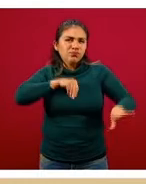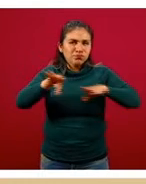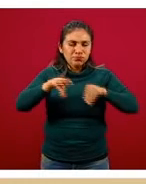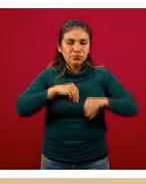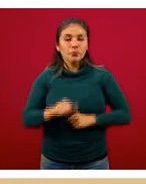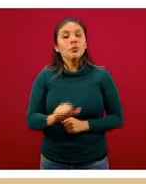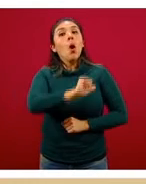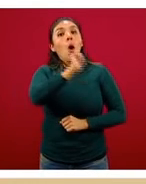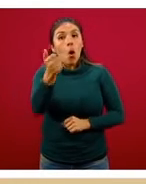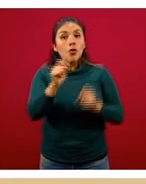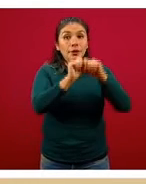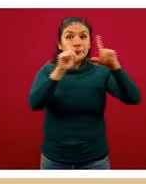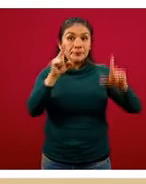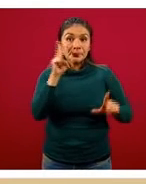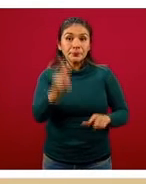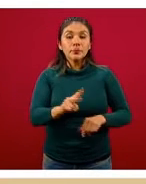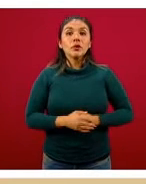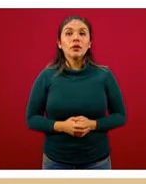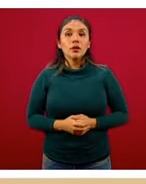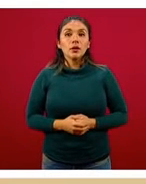117,211 people.